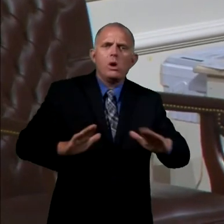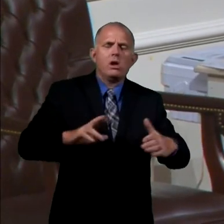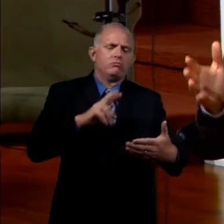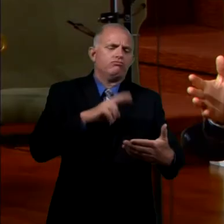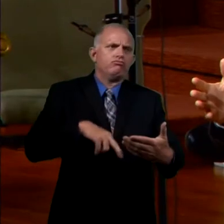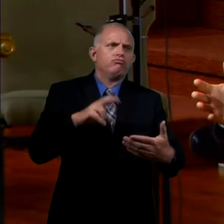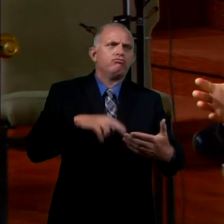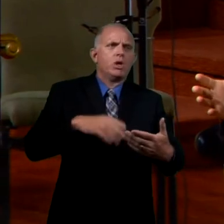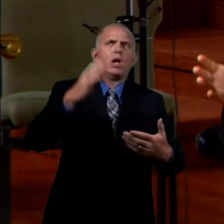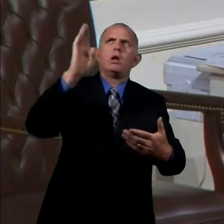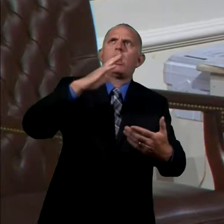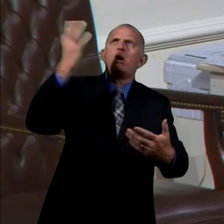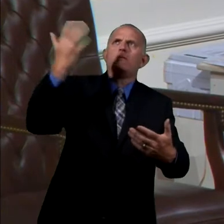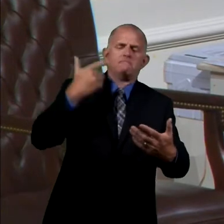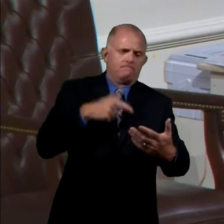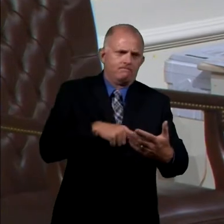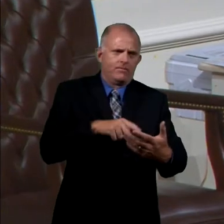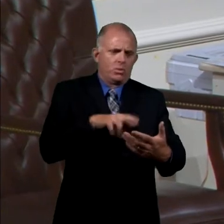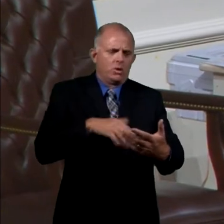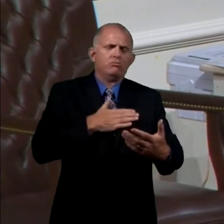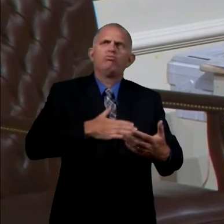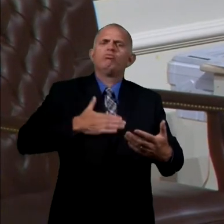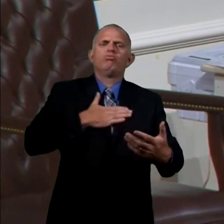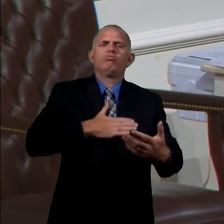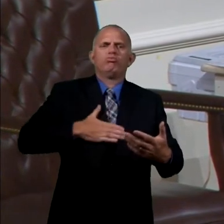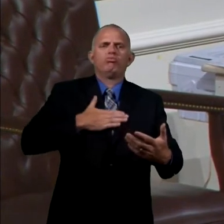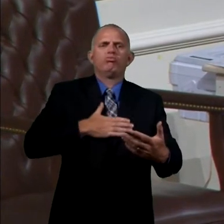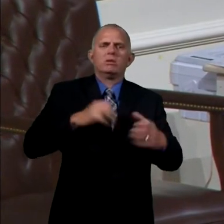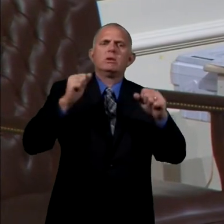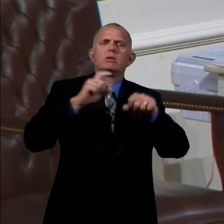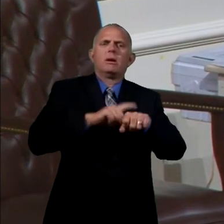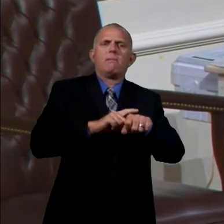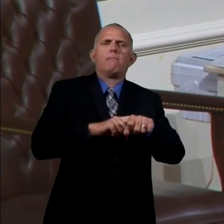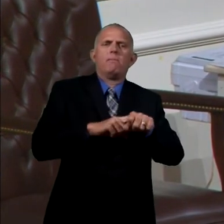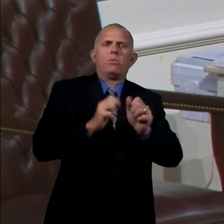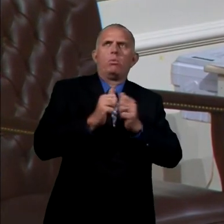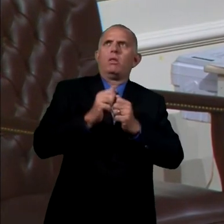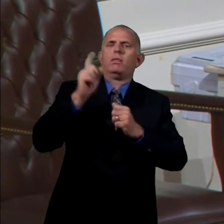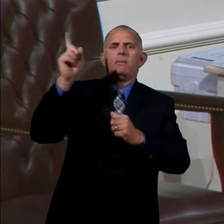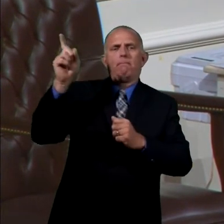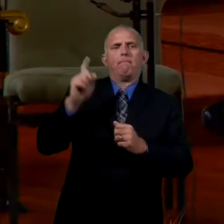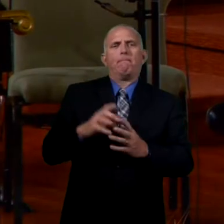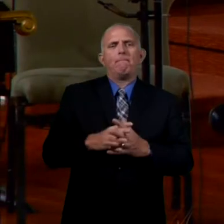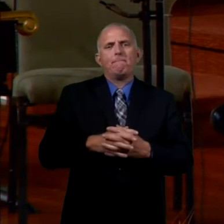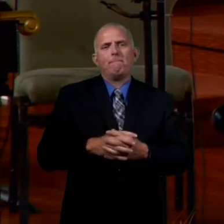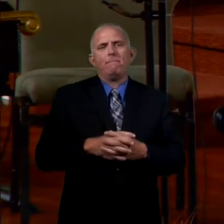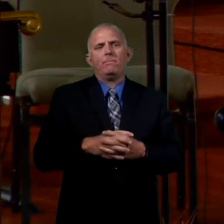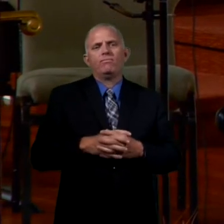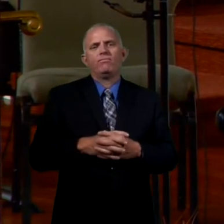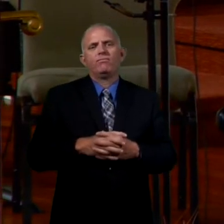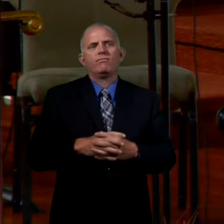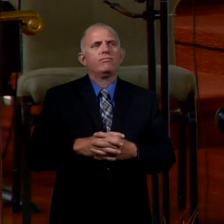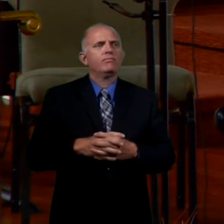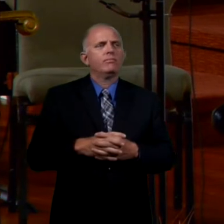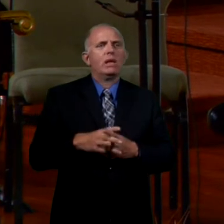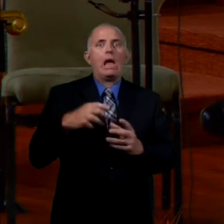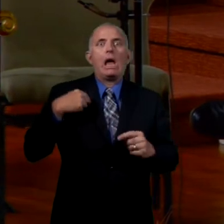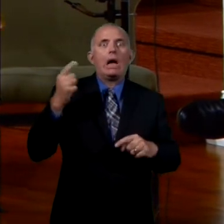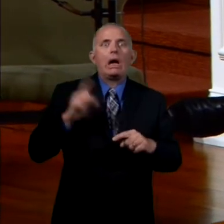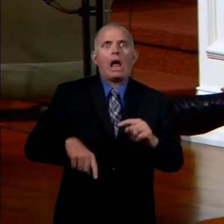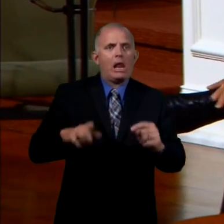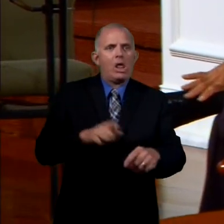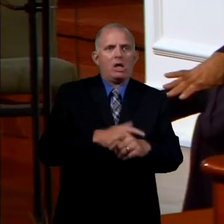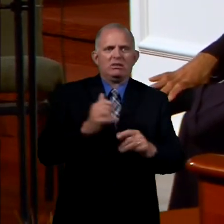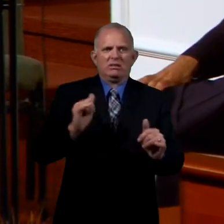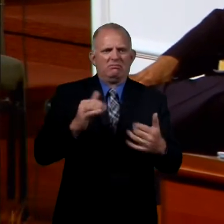I enjoy this time with you? You said, man, I can't do it for a long time. I'm not asking you to do it for a long